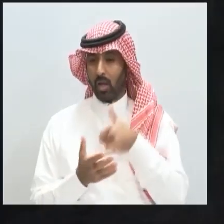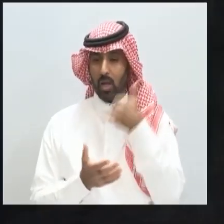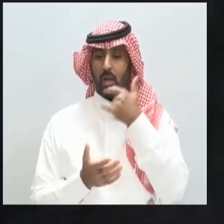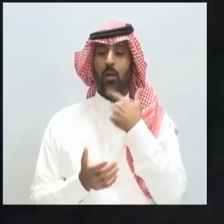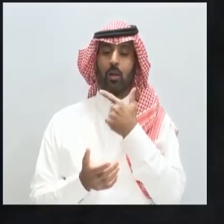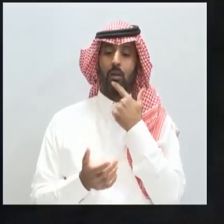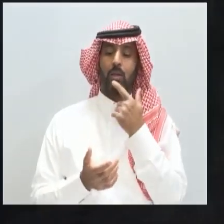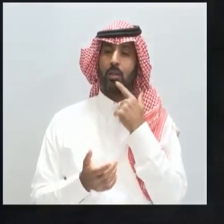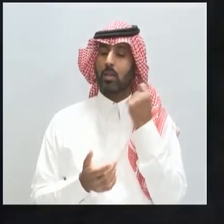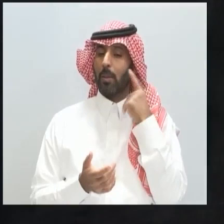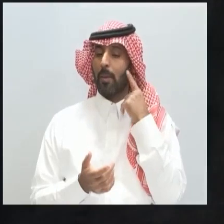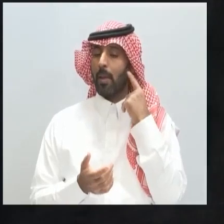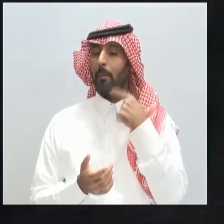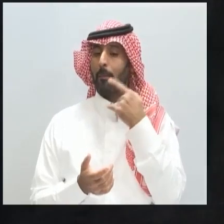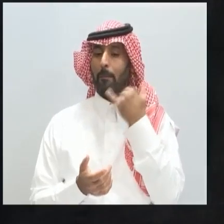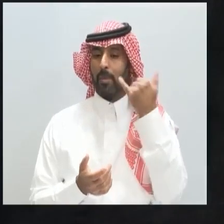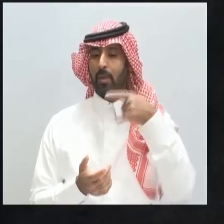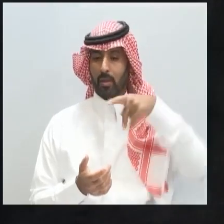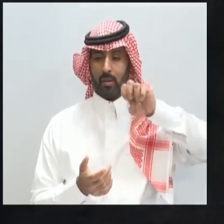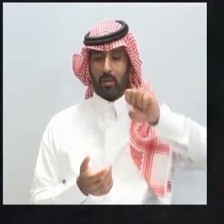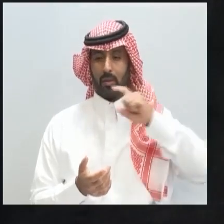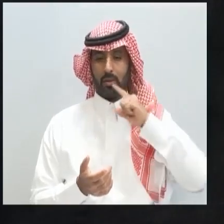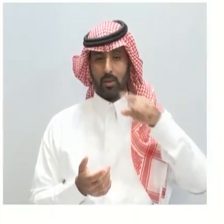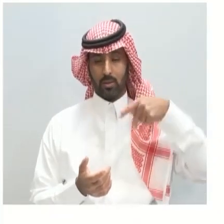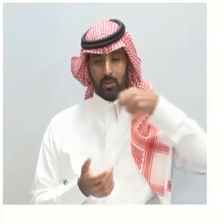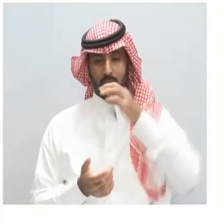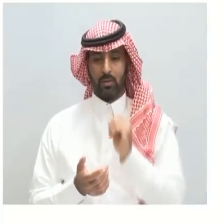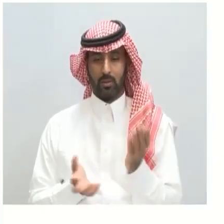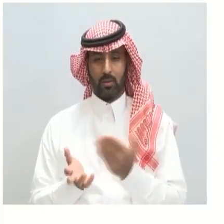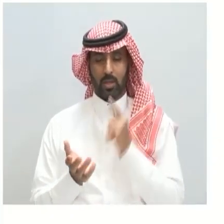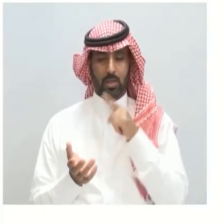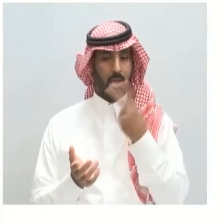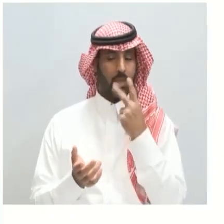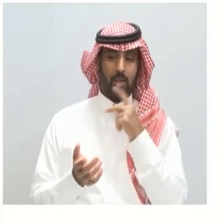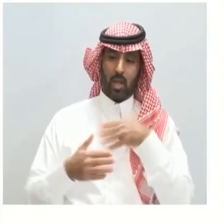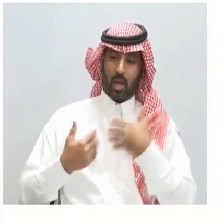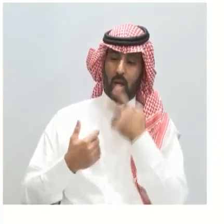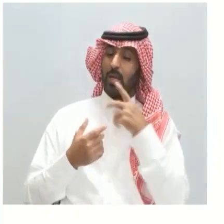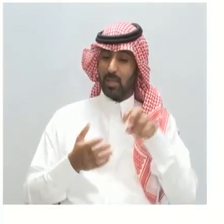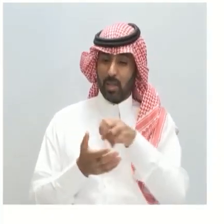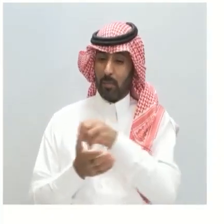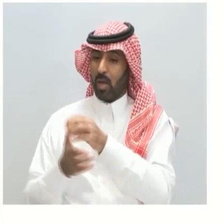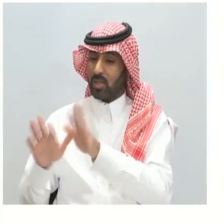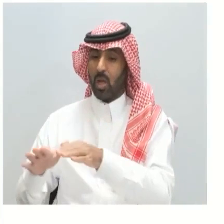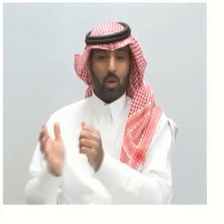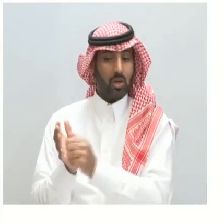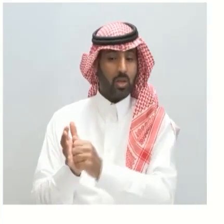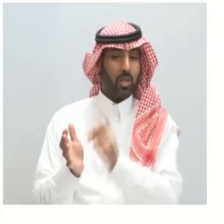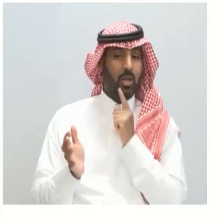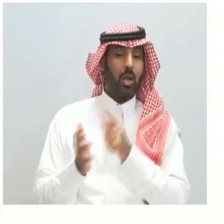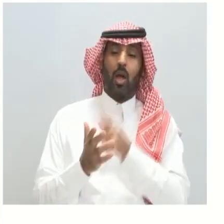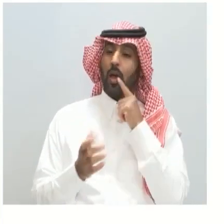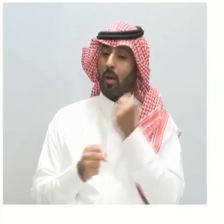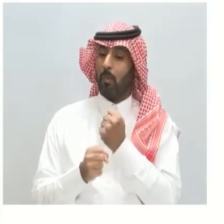talking cat or a spelling bee. Also the second joke here, what do mice do when they're at home? We said